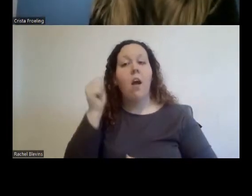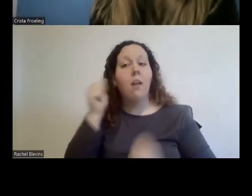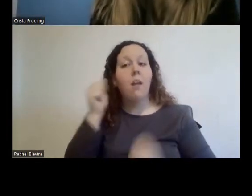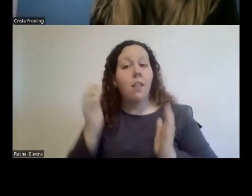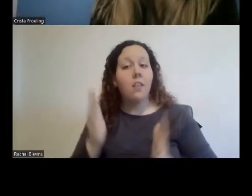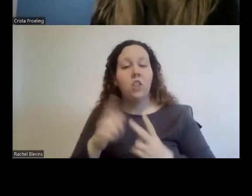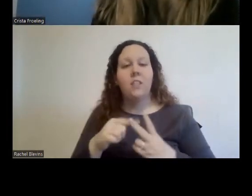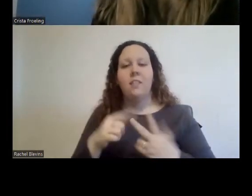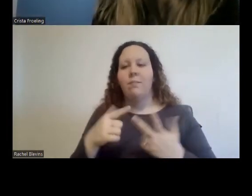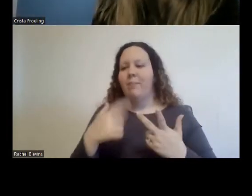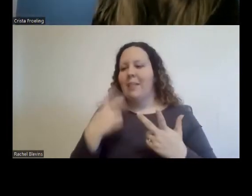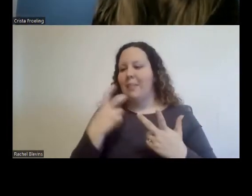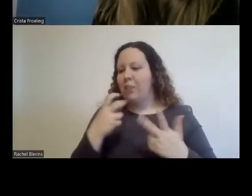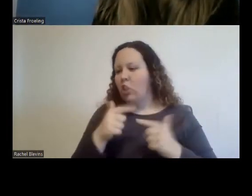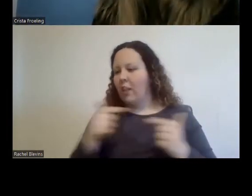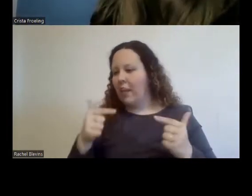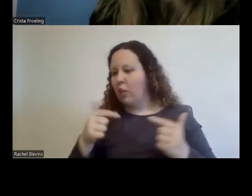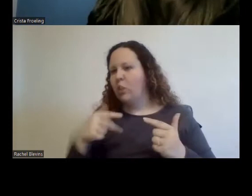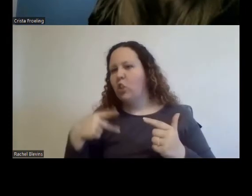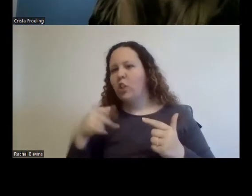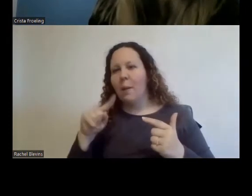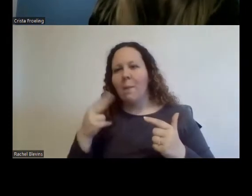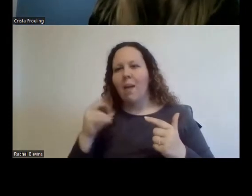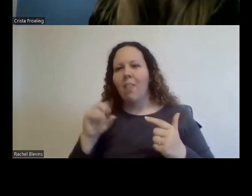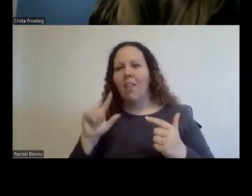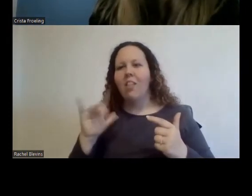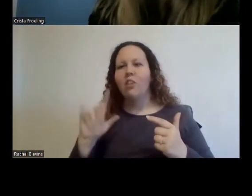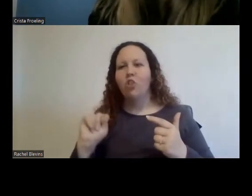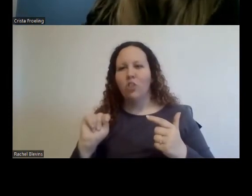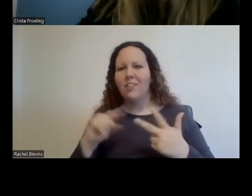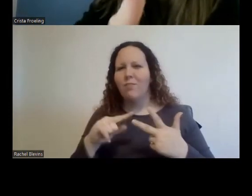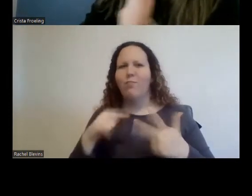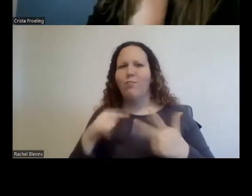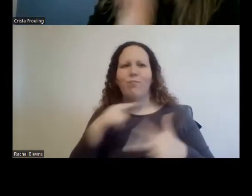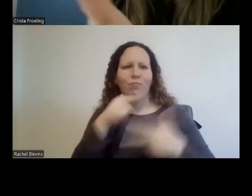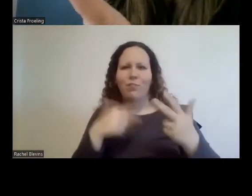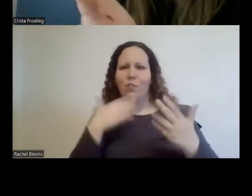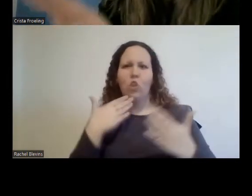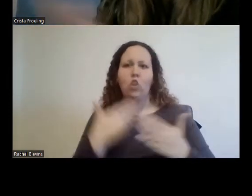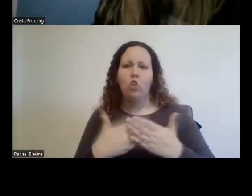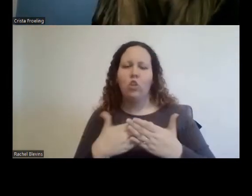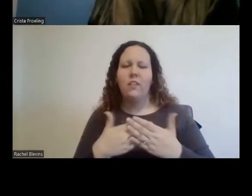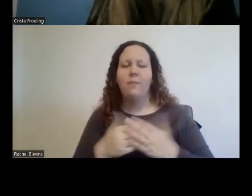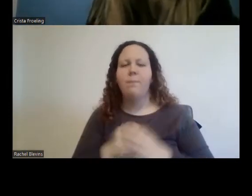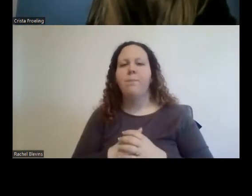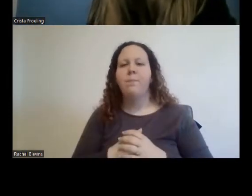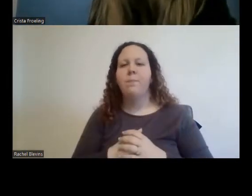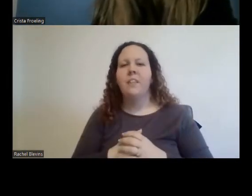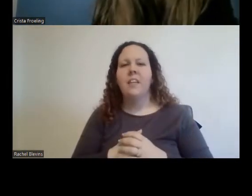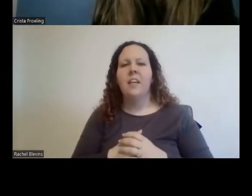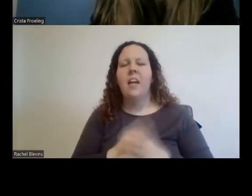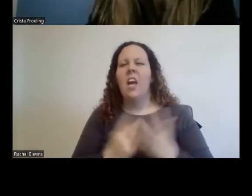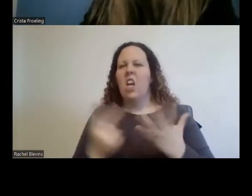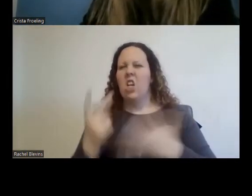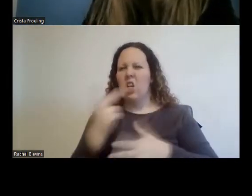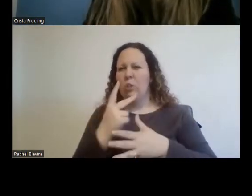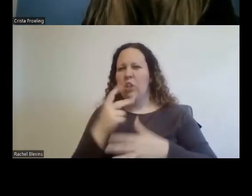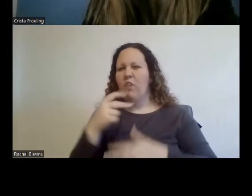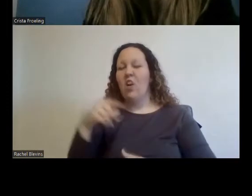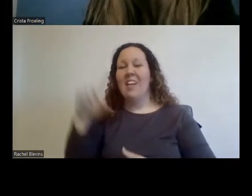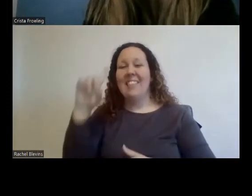language pathologists. It's really good. But it covers psychosocial impact of hearing